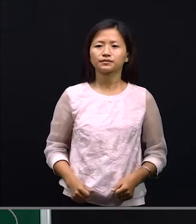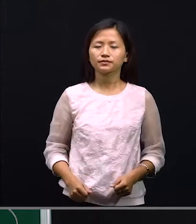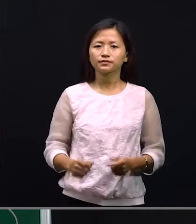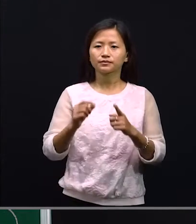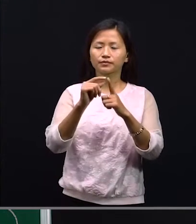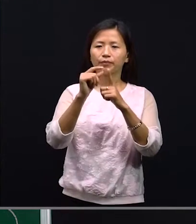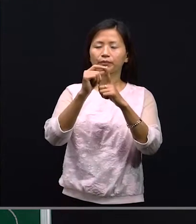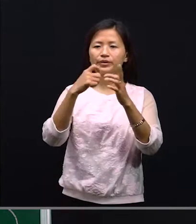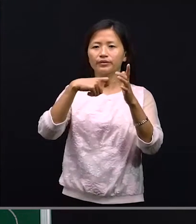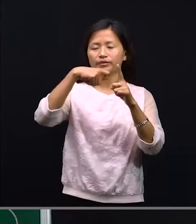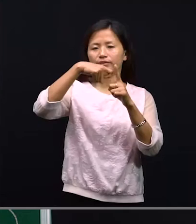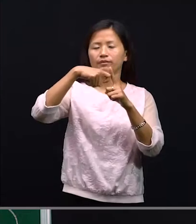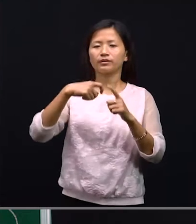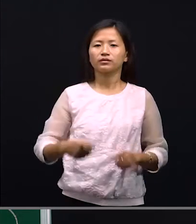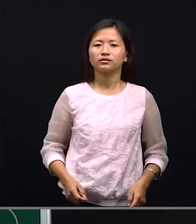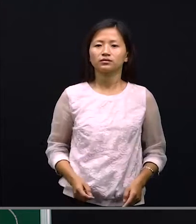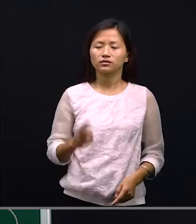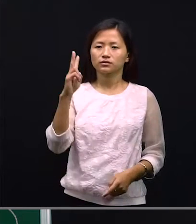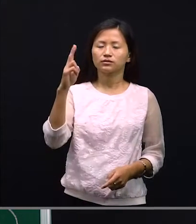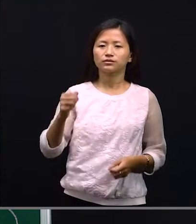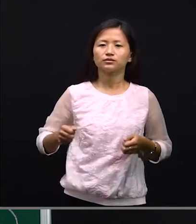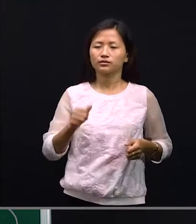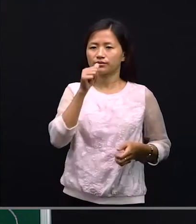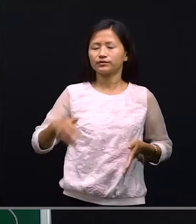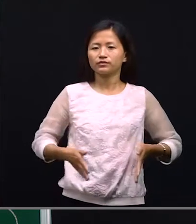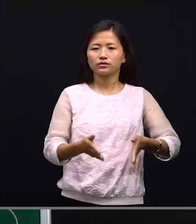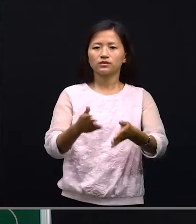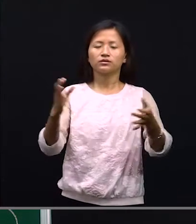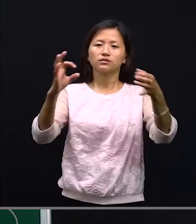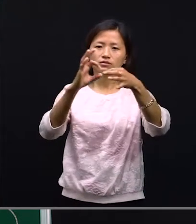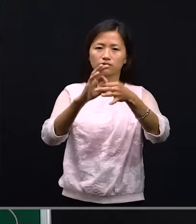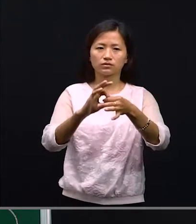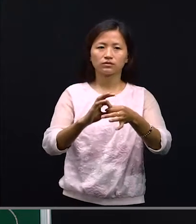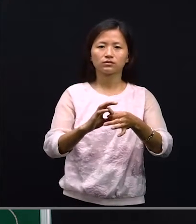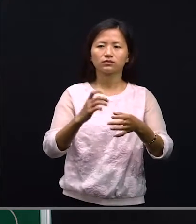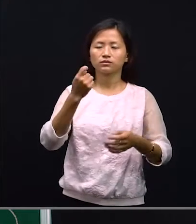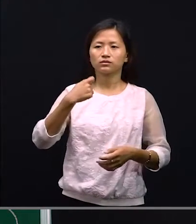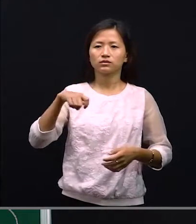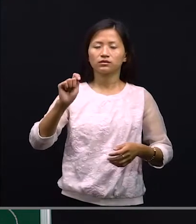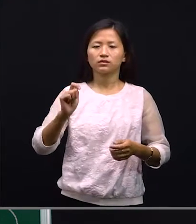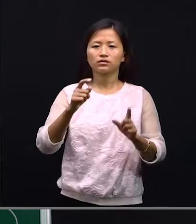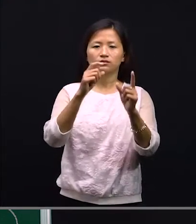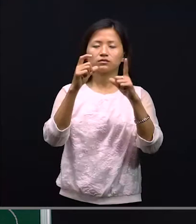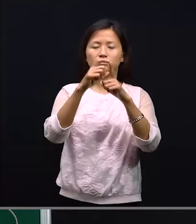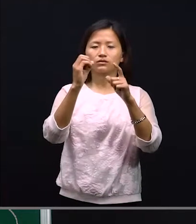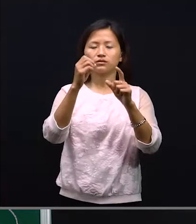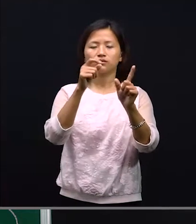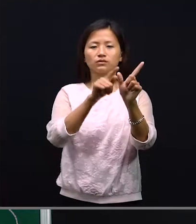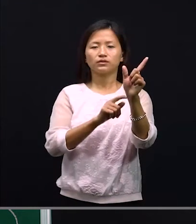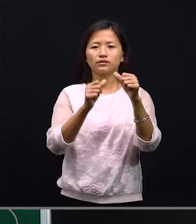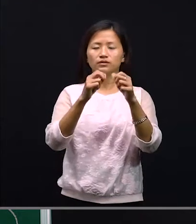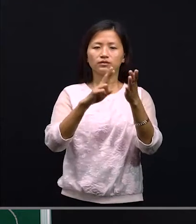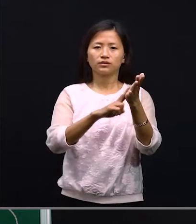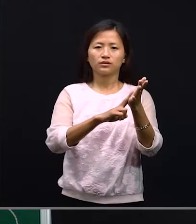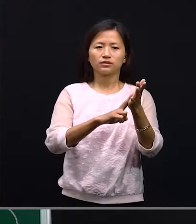Peak. Okay, now these two rivers, they used to go and join the Doyoung River again, okay, which is